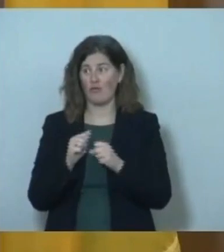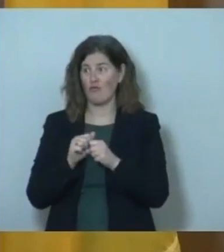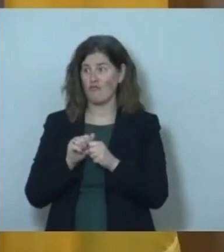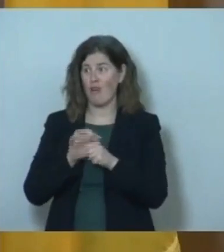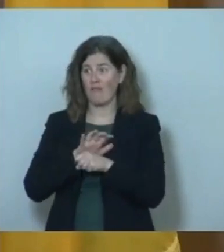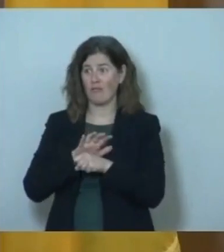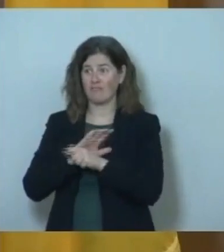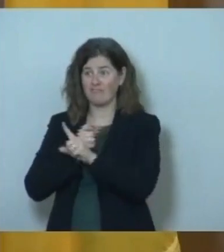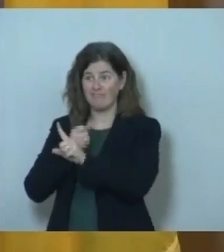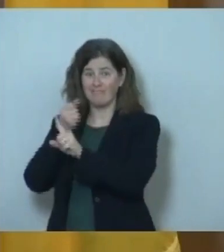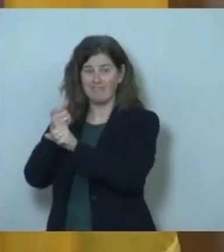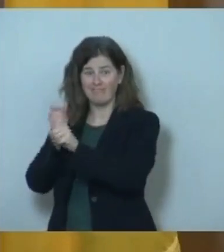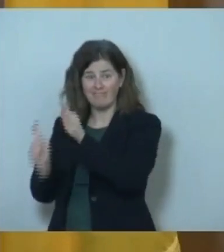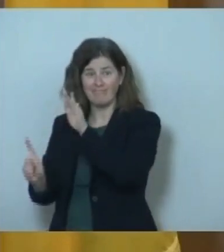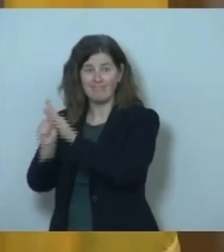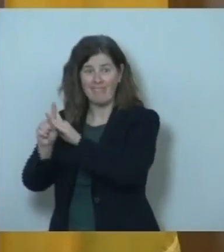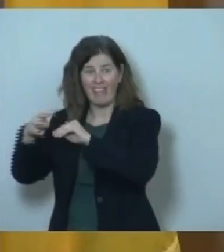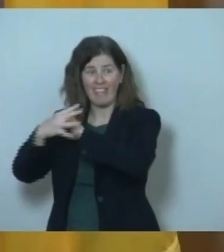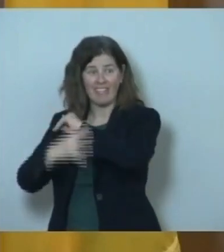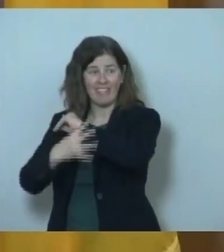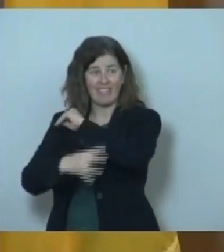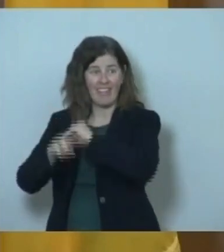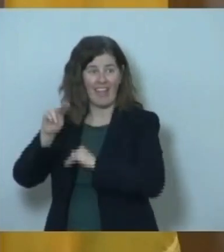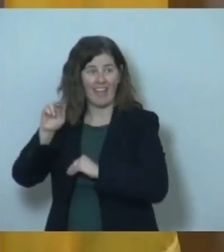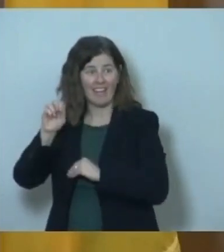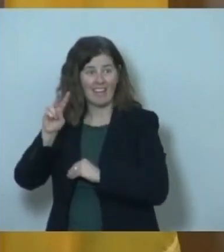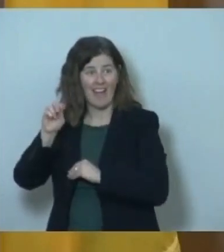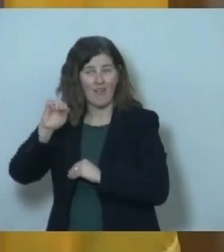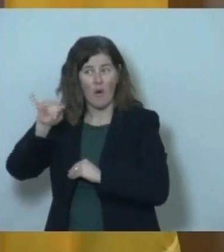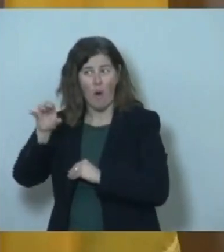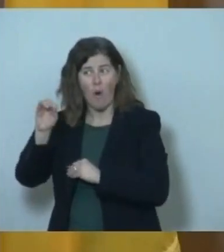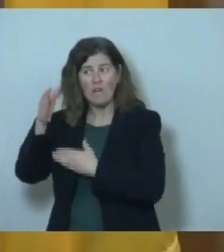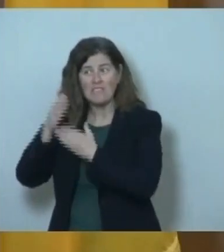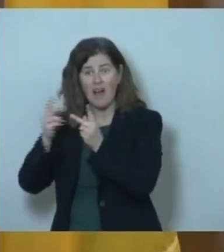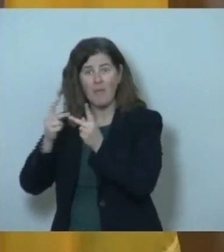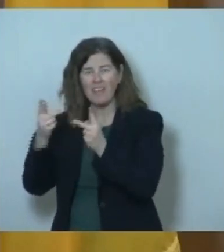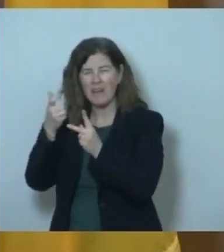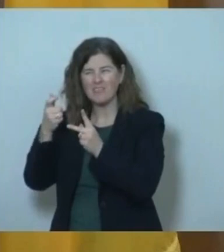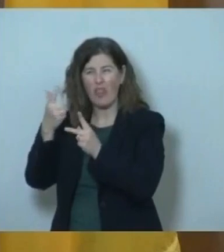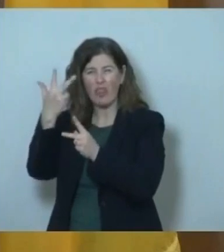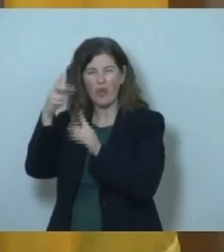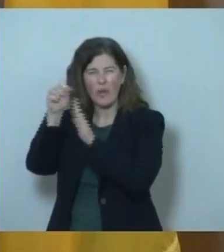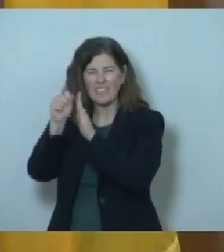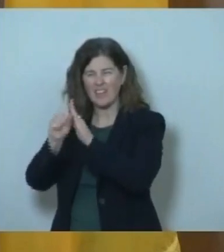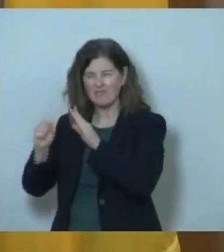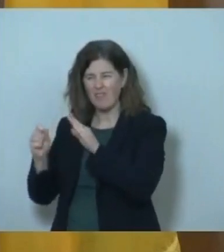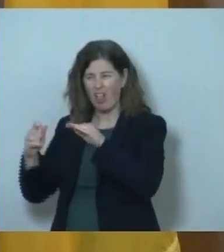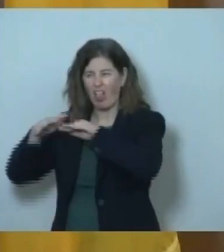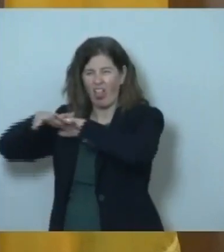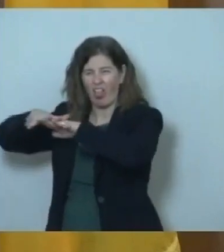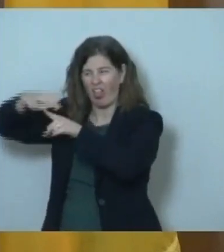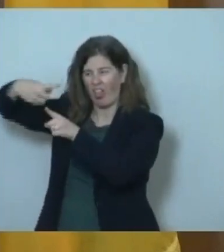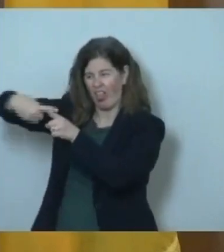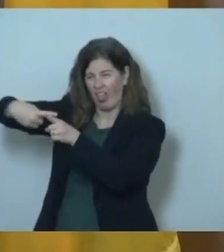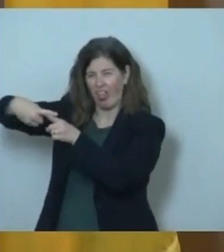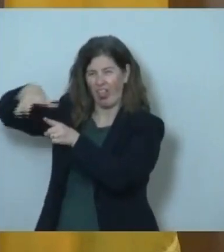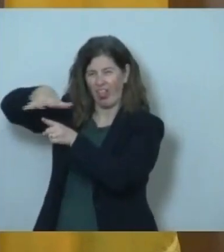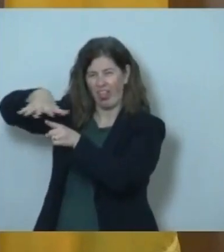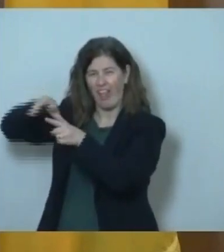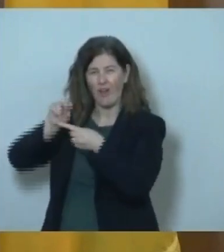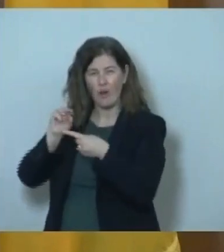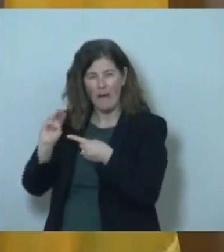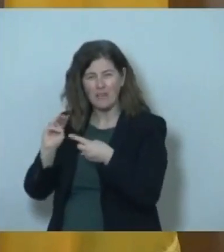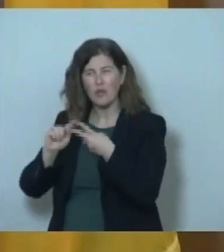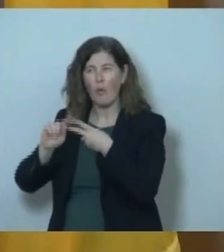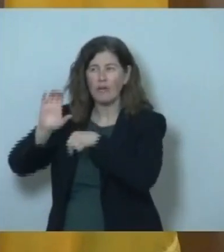Navajo Nation in some places, because 3 states, in school settings, and in New Mexico in a